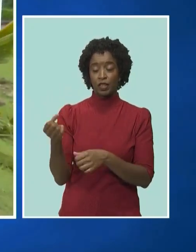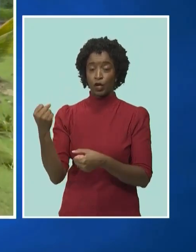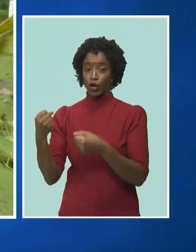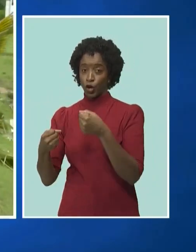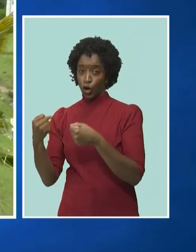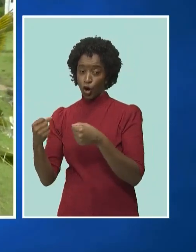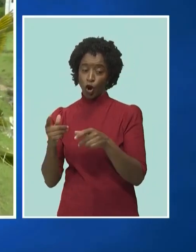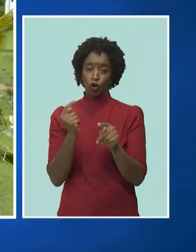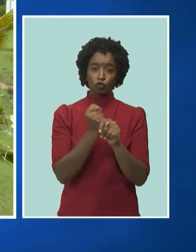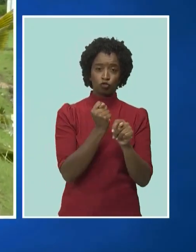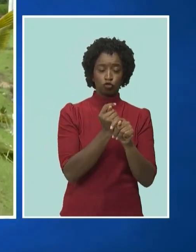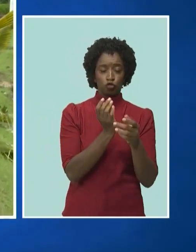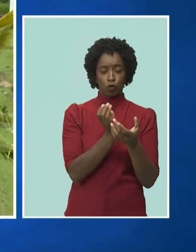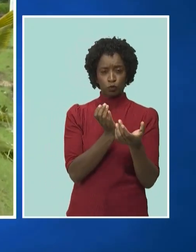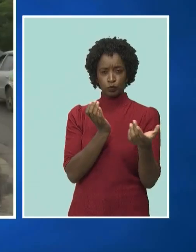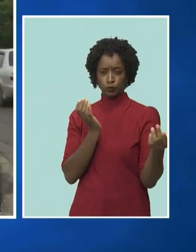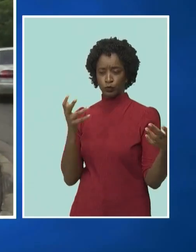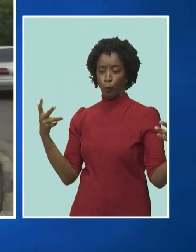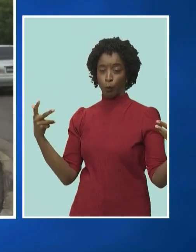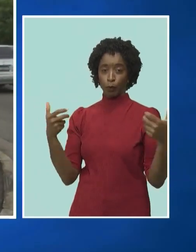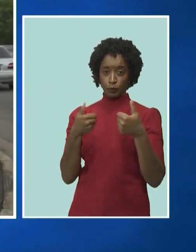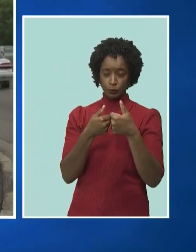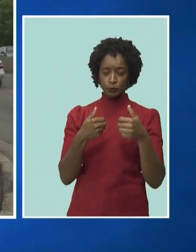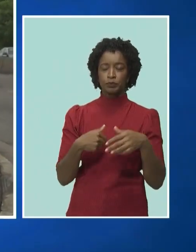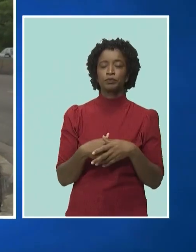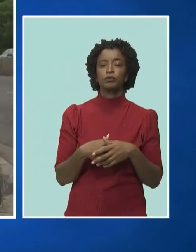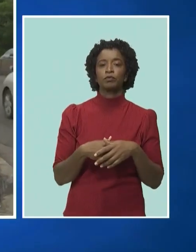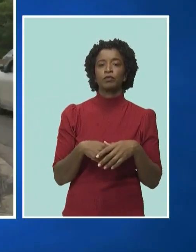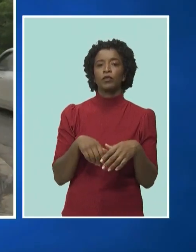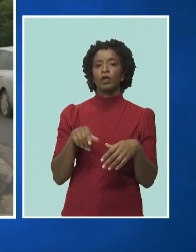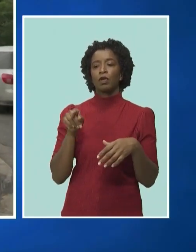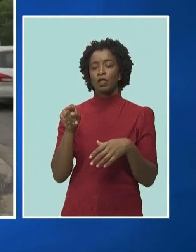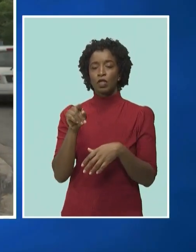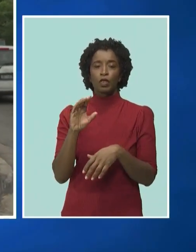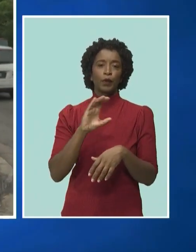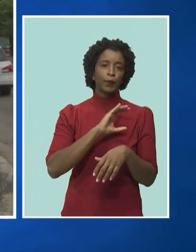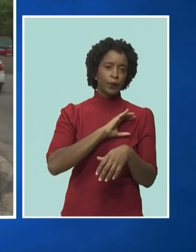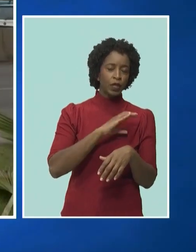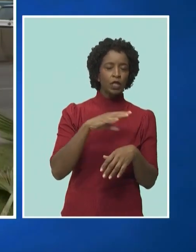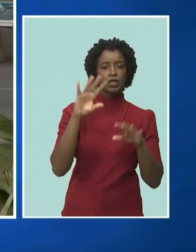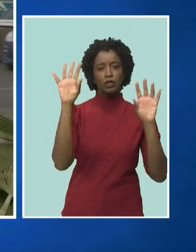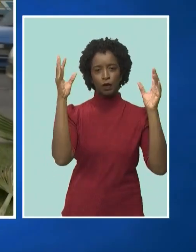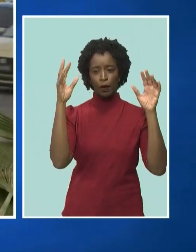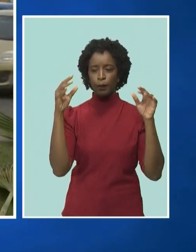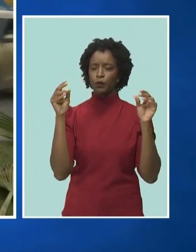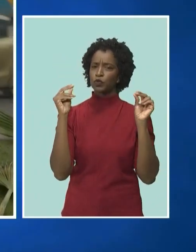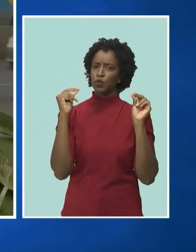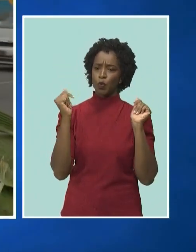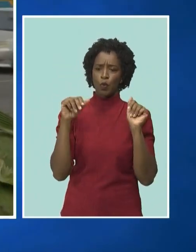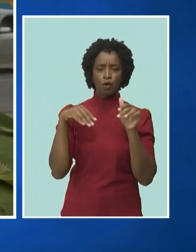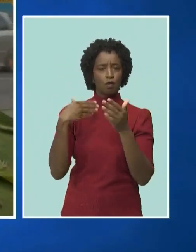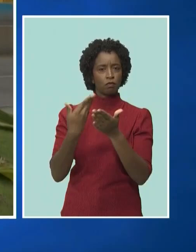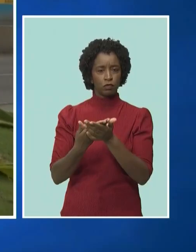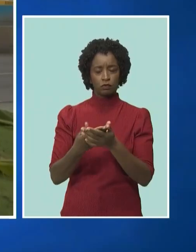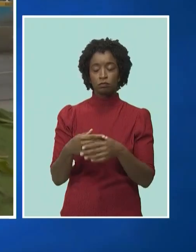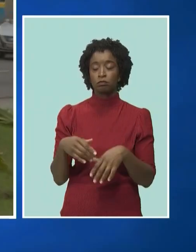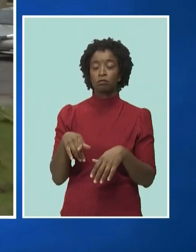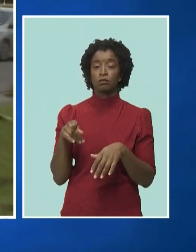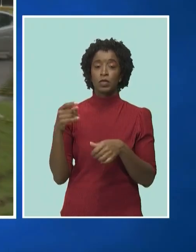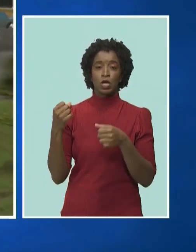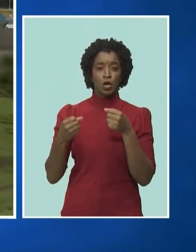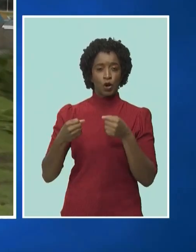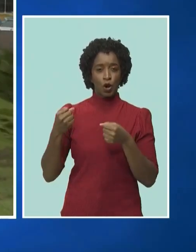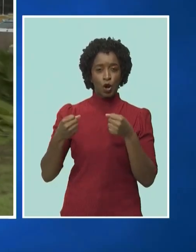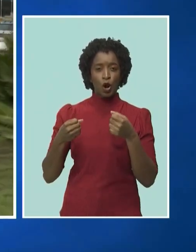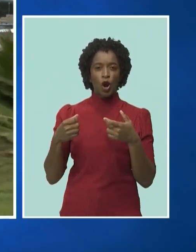occurred. Emergency personnel, including the police and ambulance service, arrived quickly on the scene. The car sustained damage to its left side